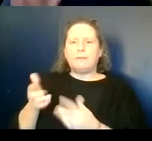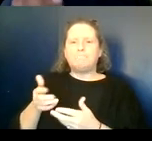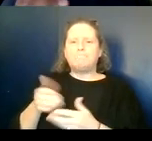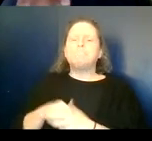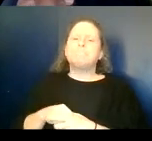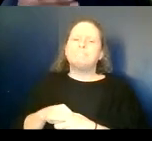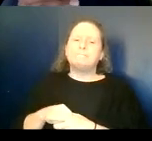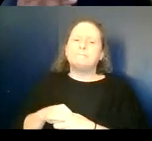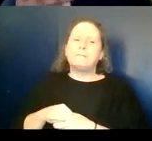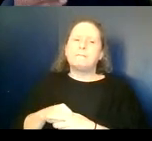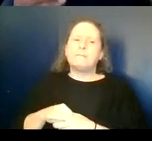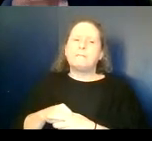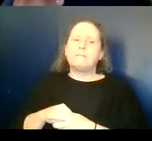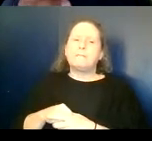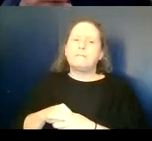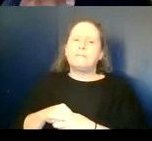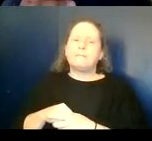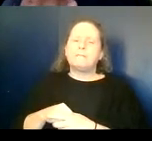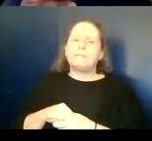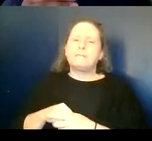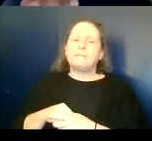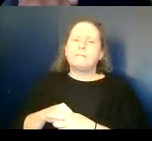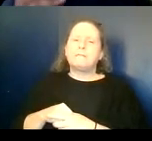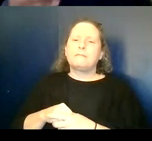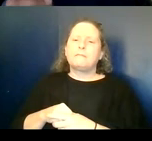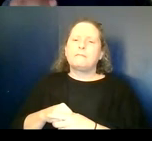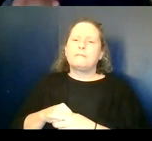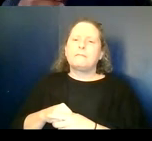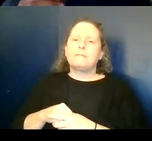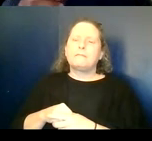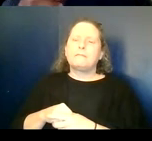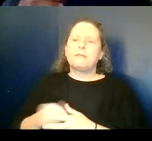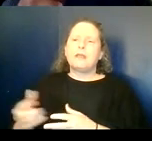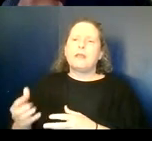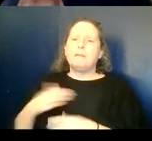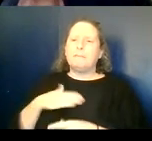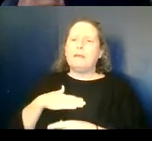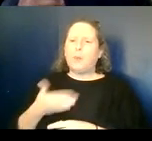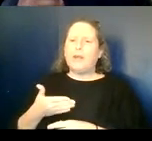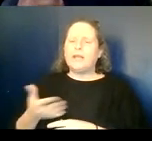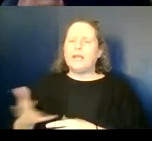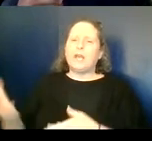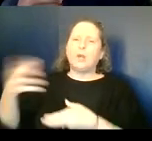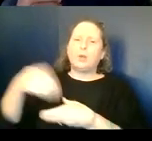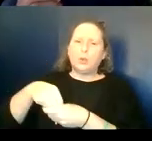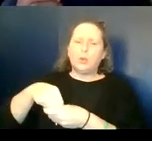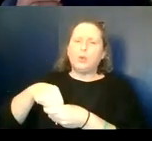be a part of whatever crime or things they doing to them. Like for instance, let's say